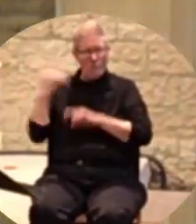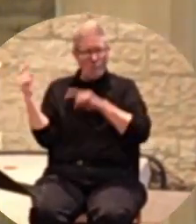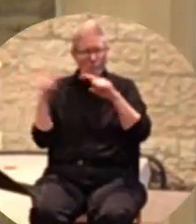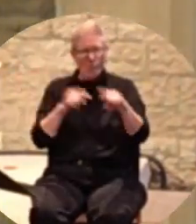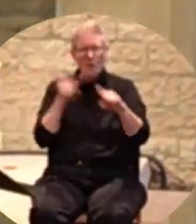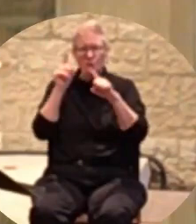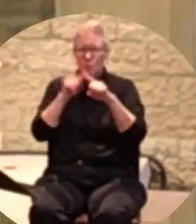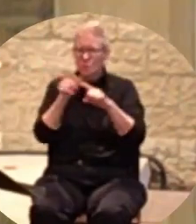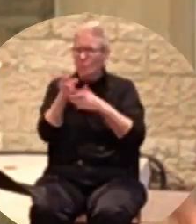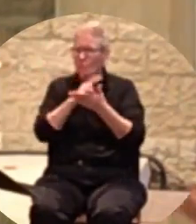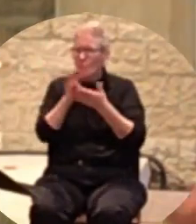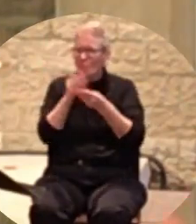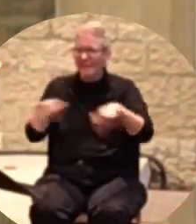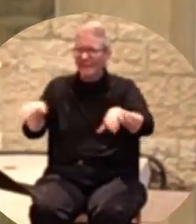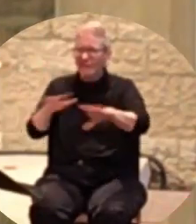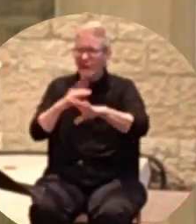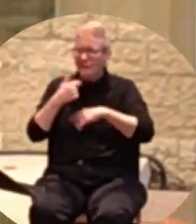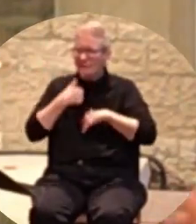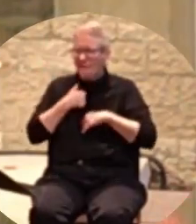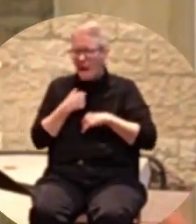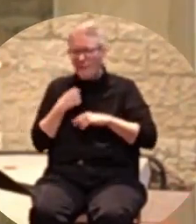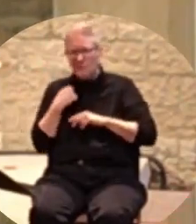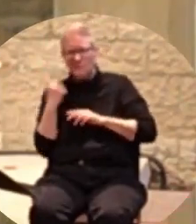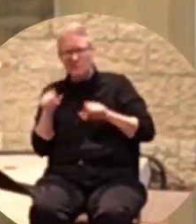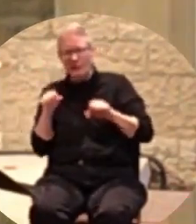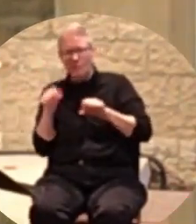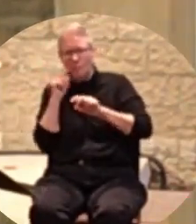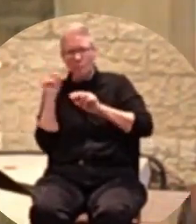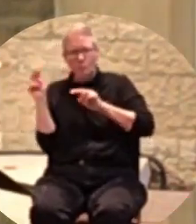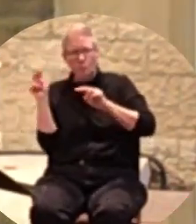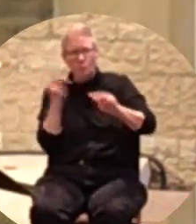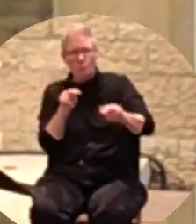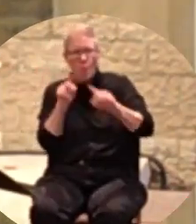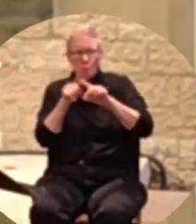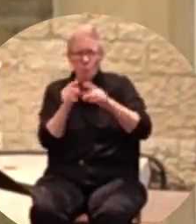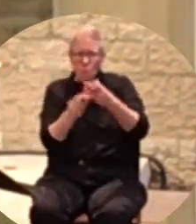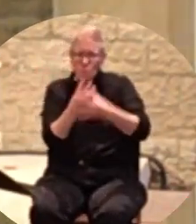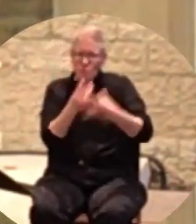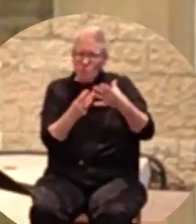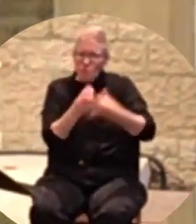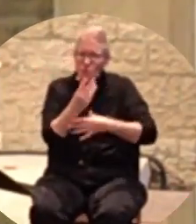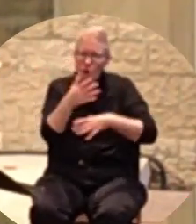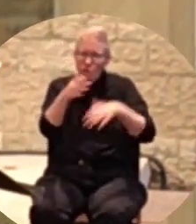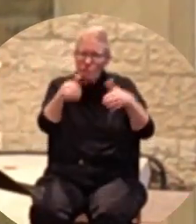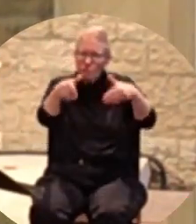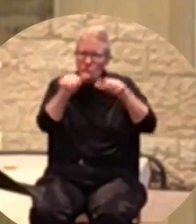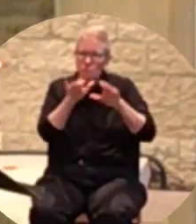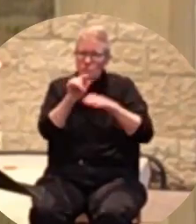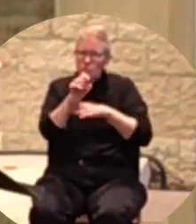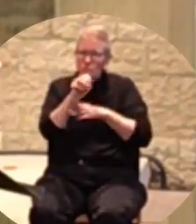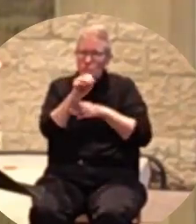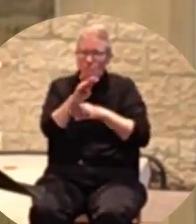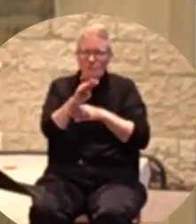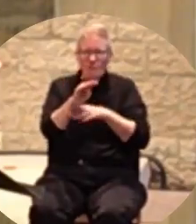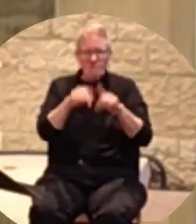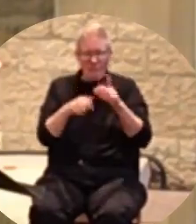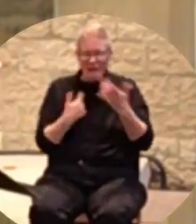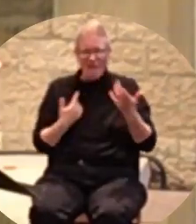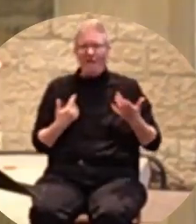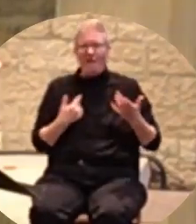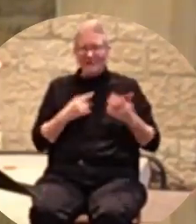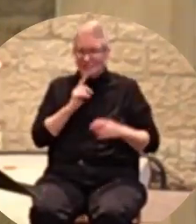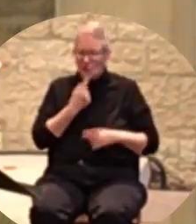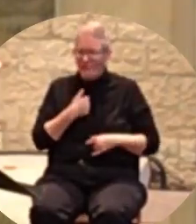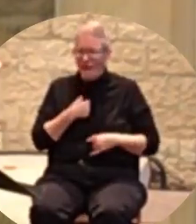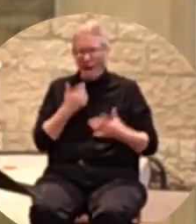tomb and being able to partake of communion in the garden tomb. But literally seeing the place where historically we feel that